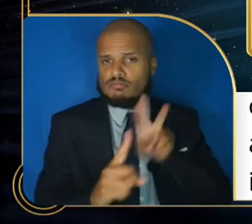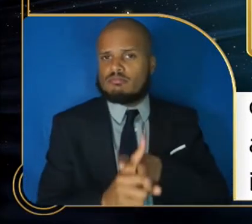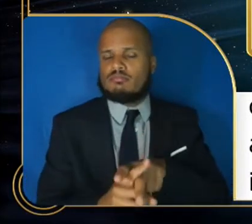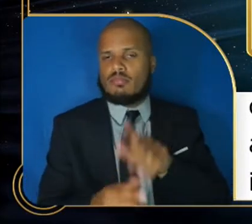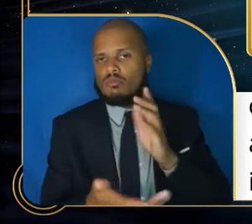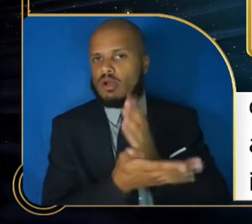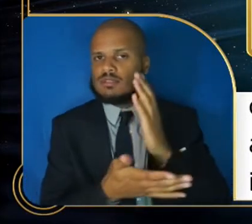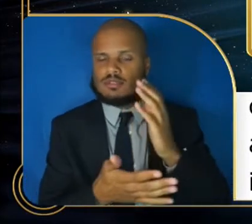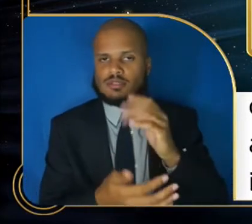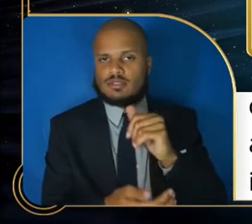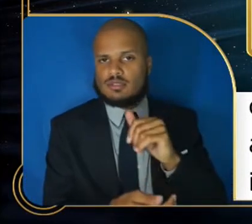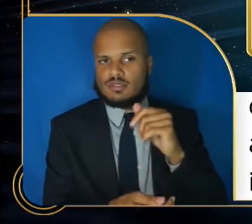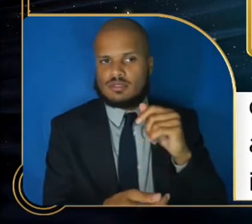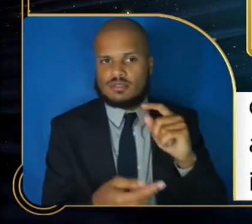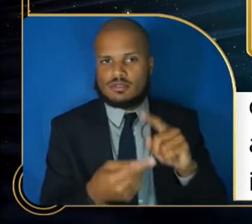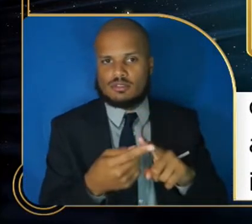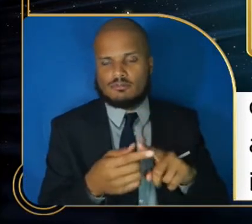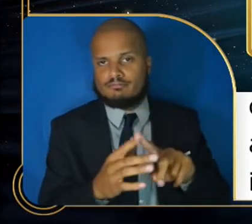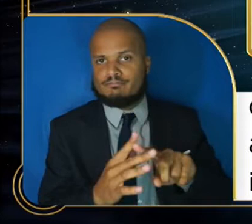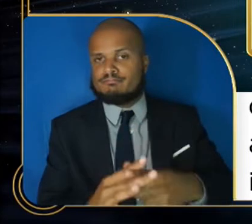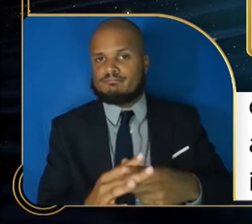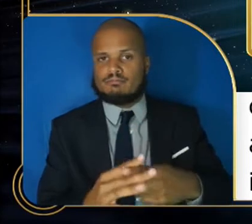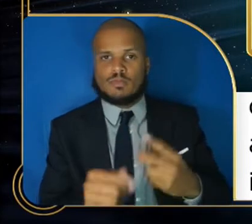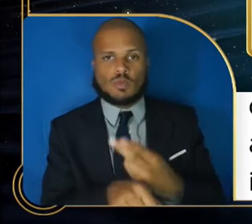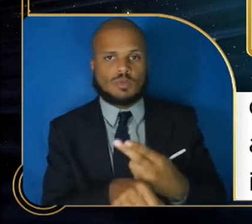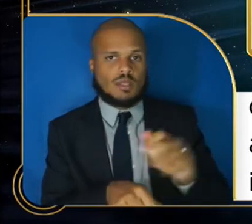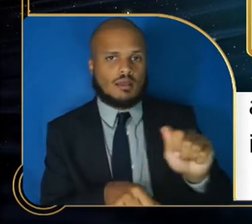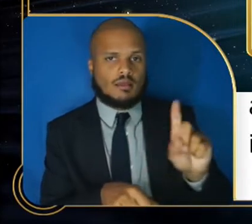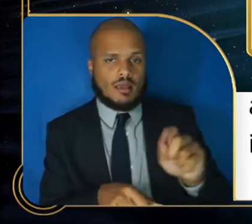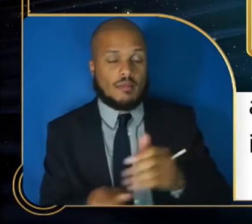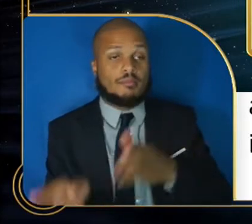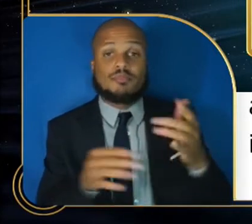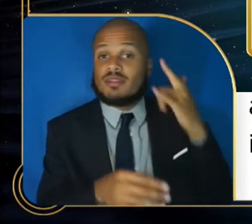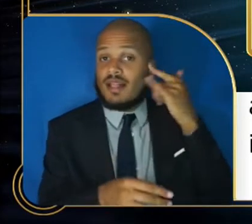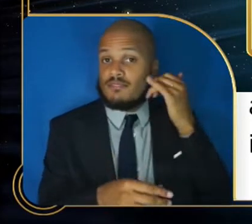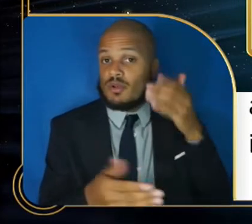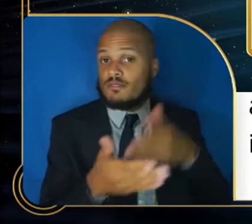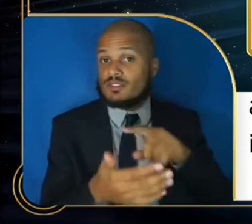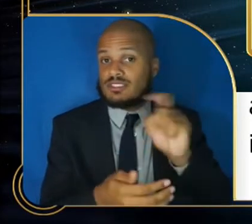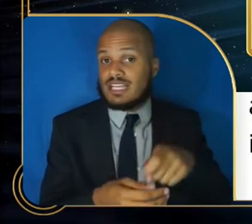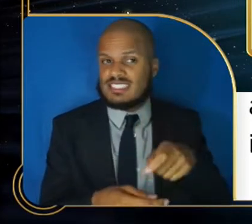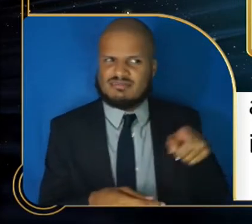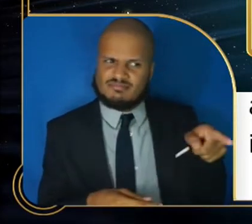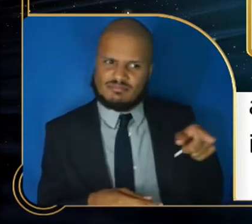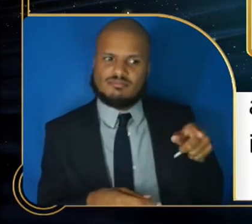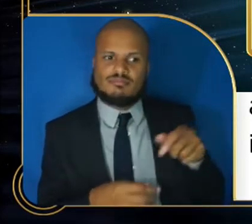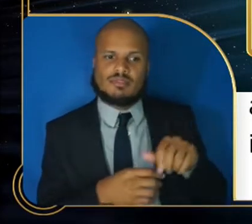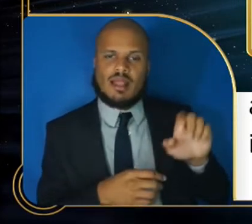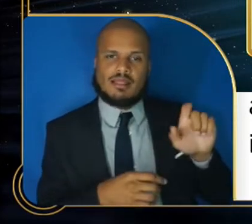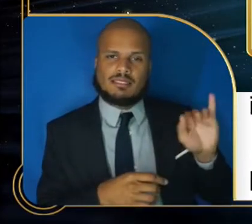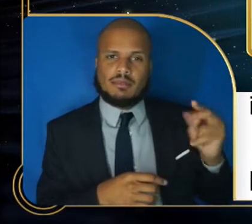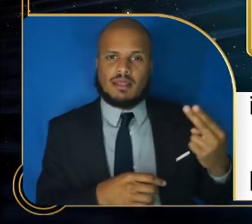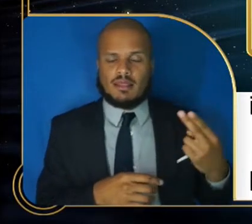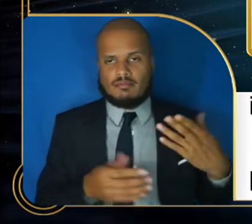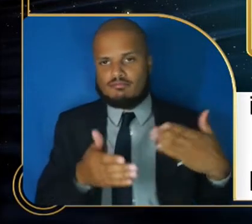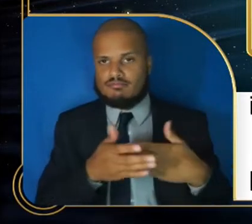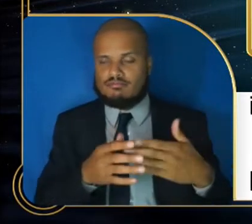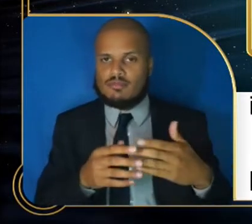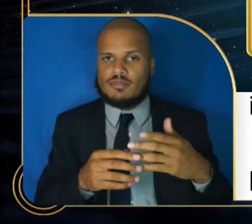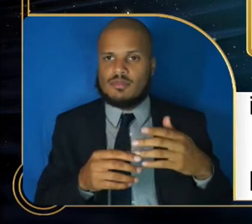the ADA. In California versus Texas, she filed a brief on behalf of the entire disability